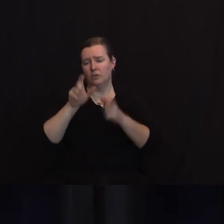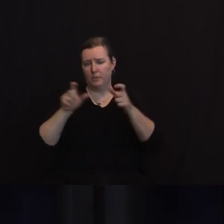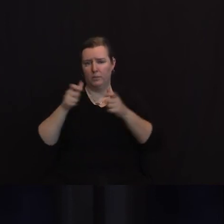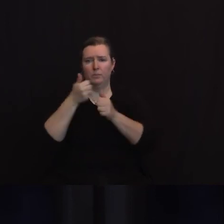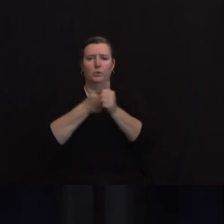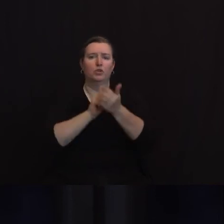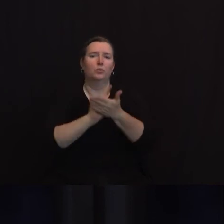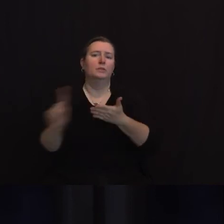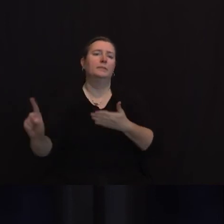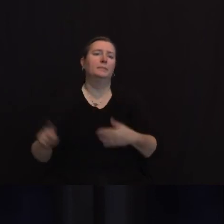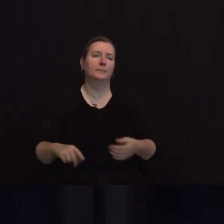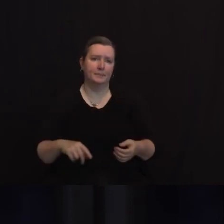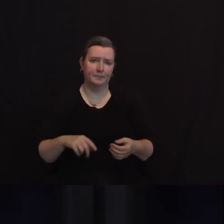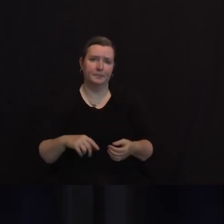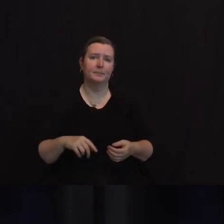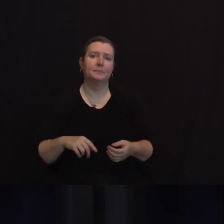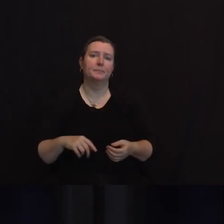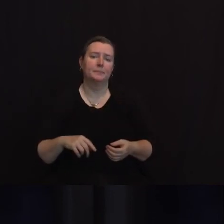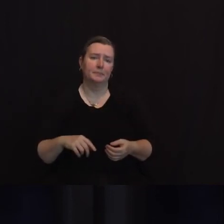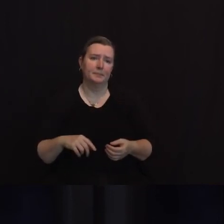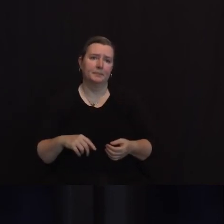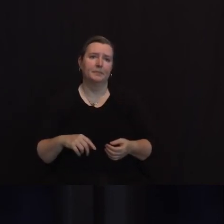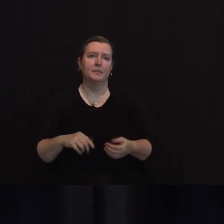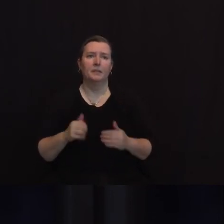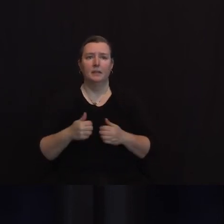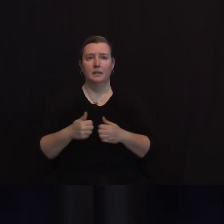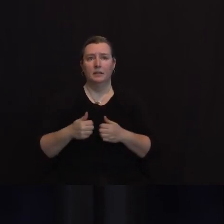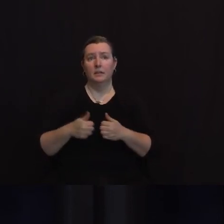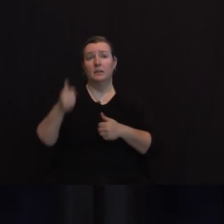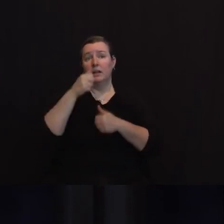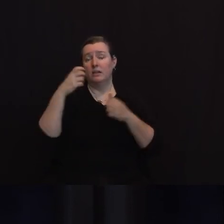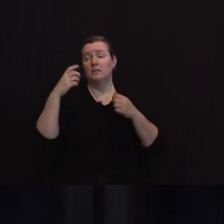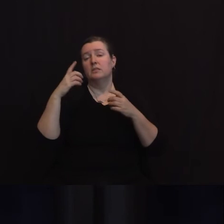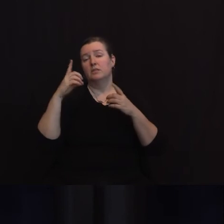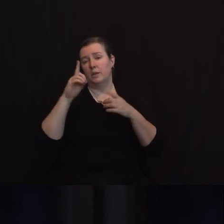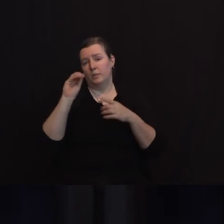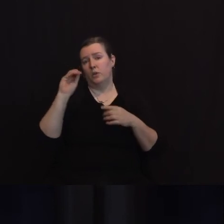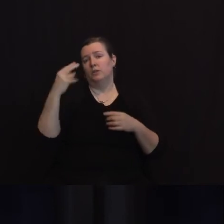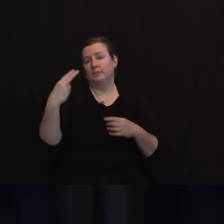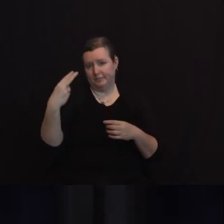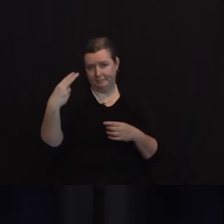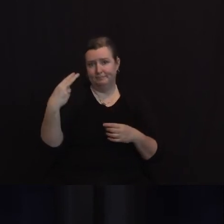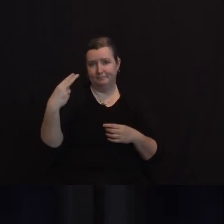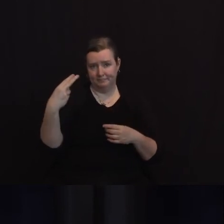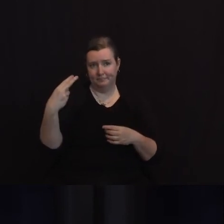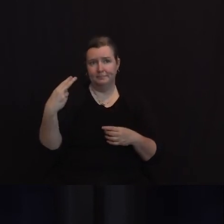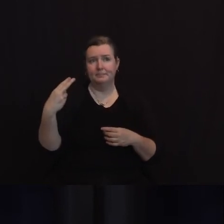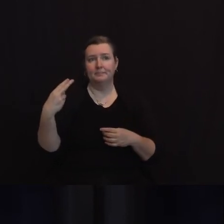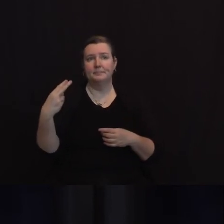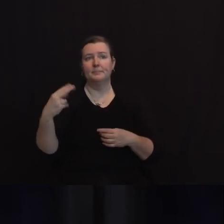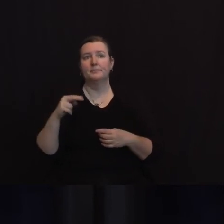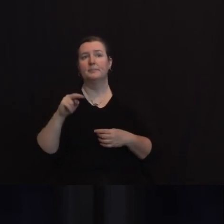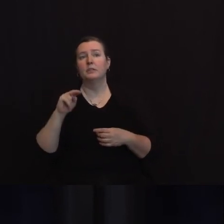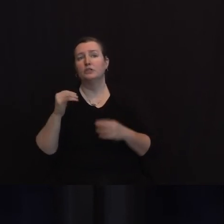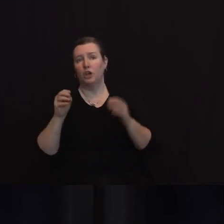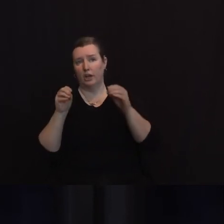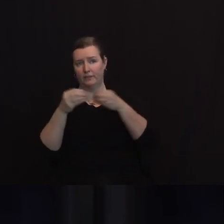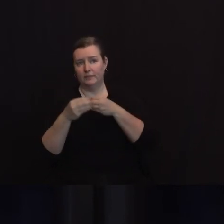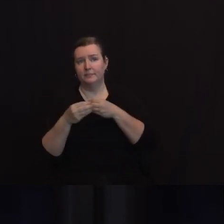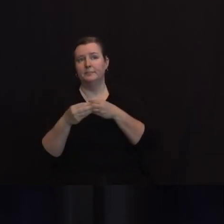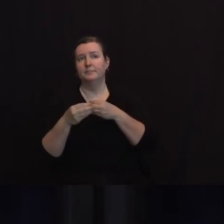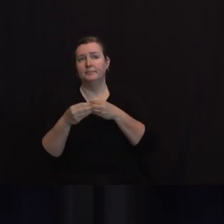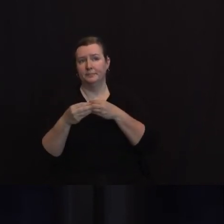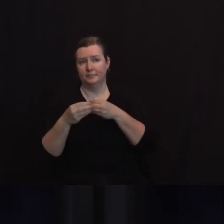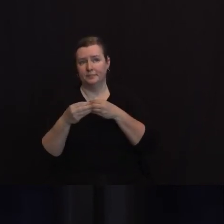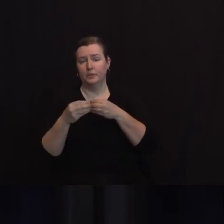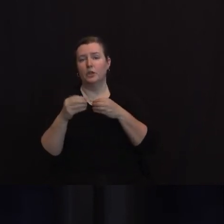through a partnership of the Department of Health, the New Jersey Office of Emergency Management, the Federal Emergency Management Agency,